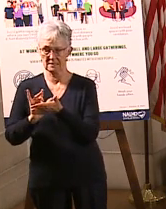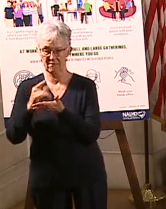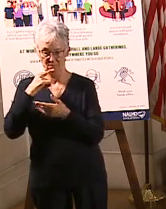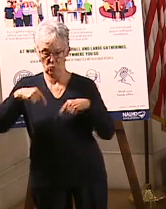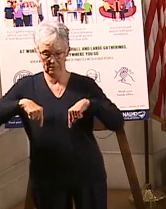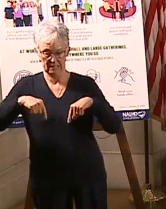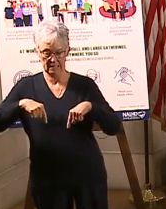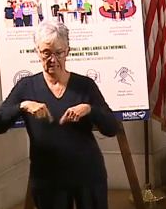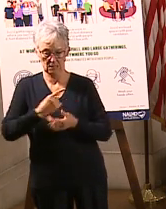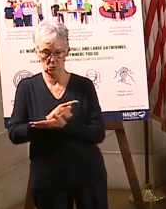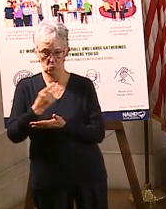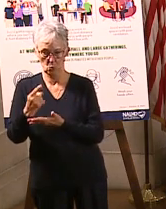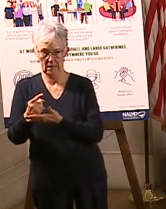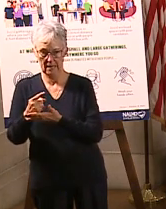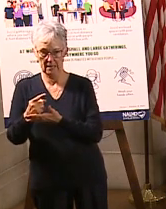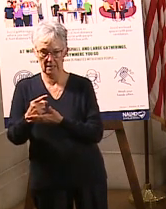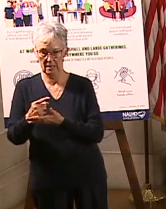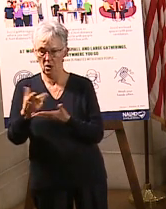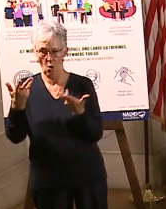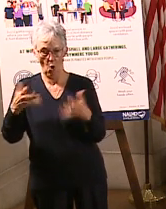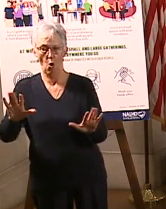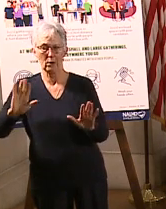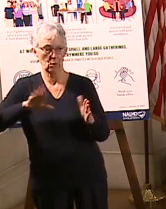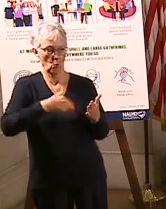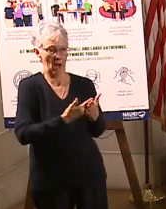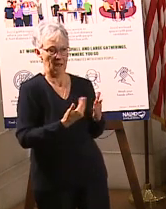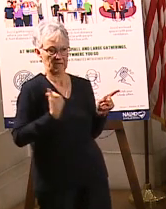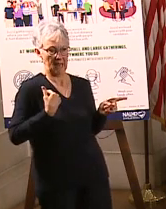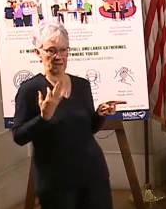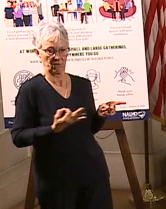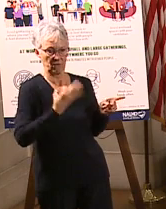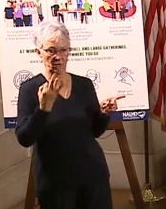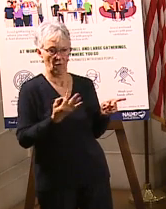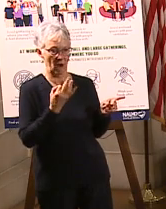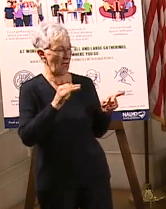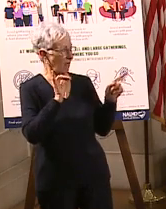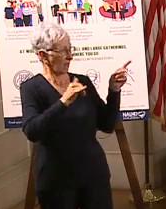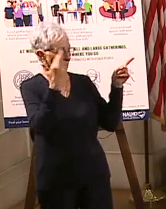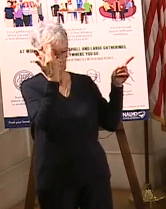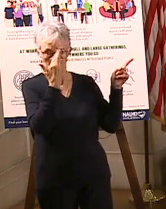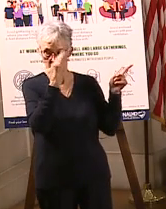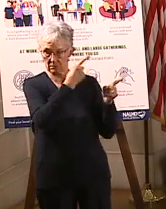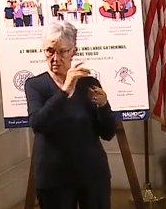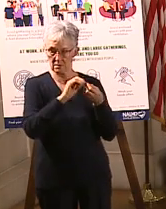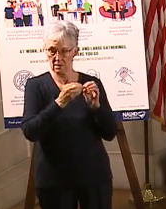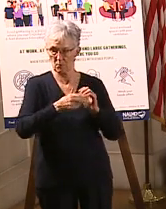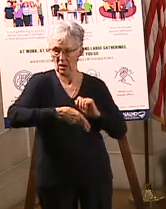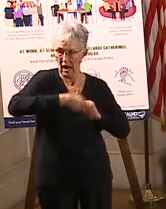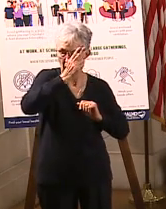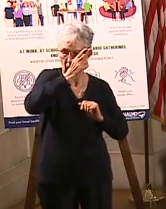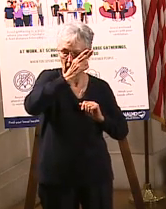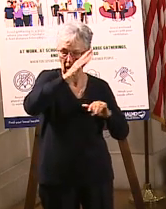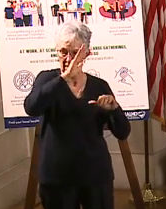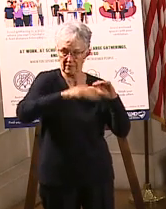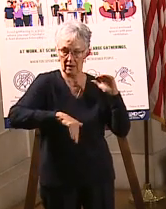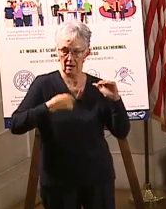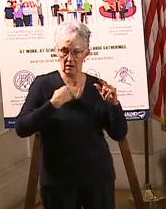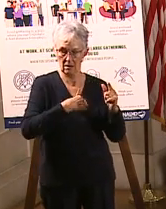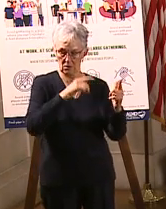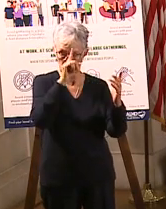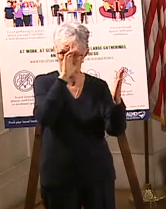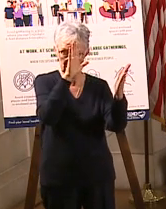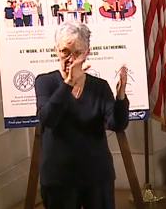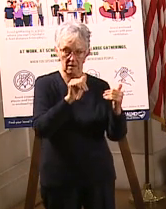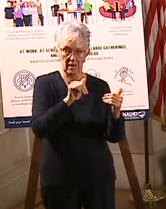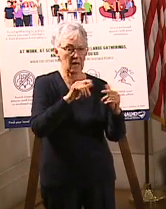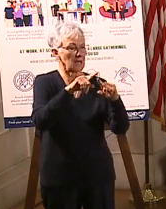on Friday. So sometimes they arrive early, which is why that number might be higher than what we would have anticipated, because sometimes, again, it just depends on how